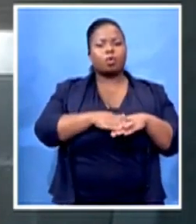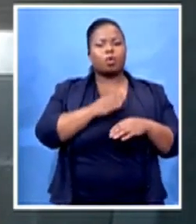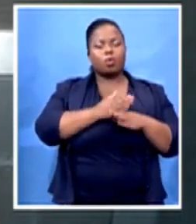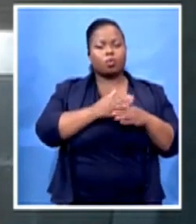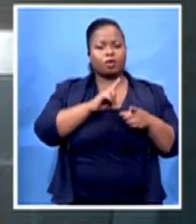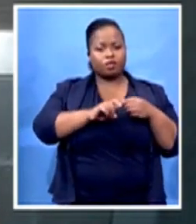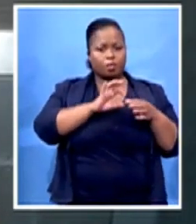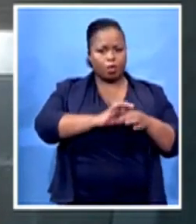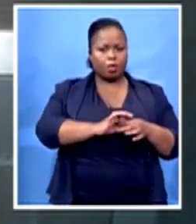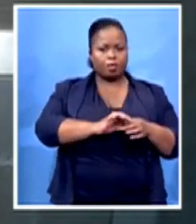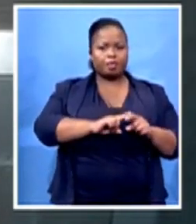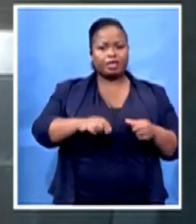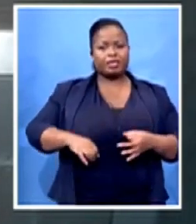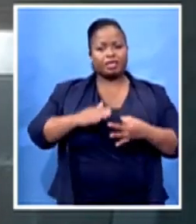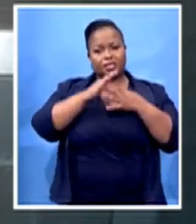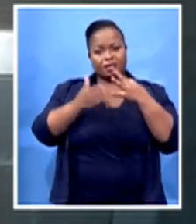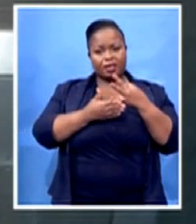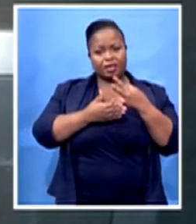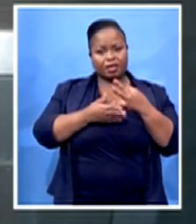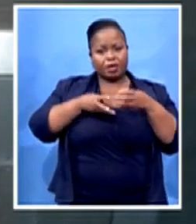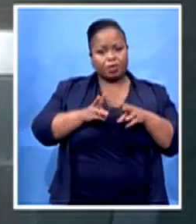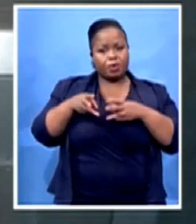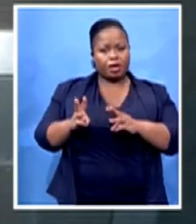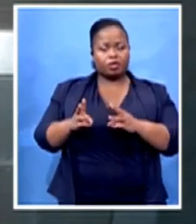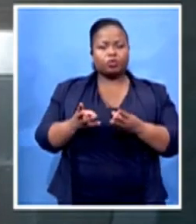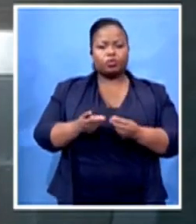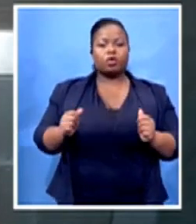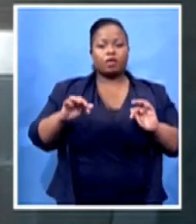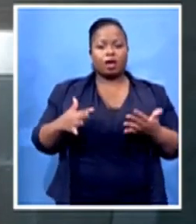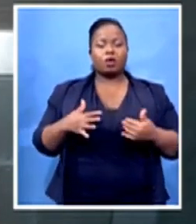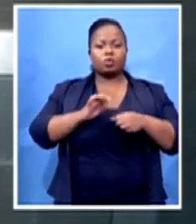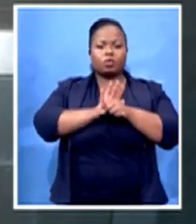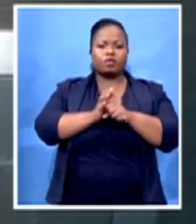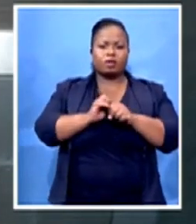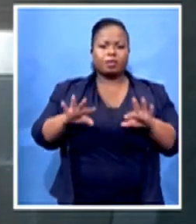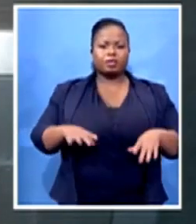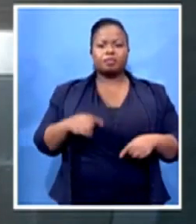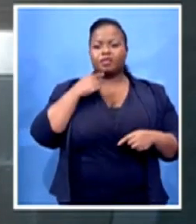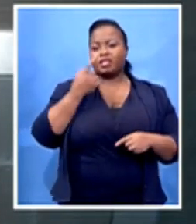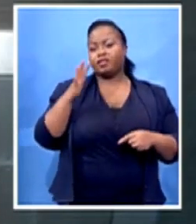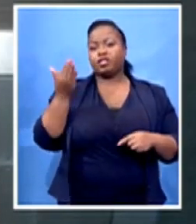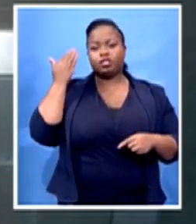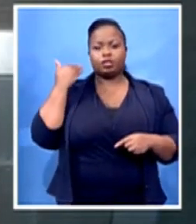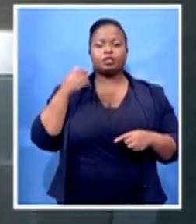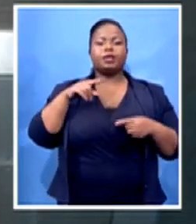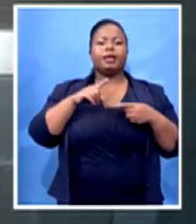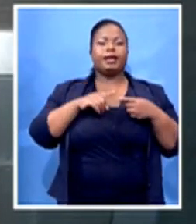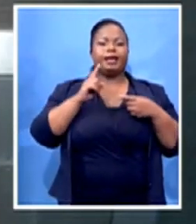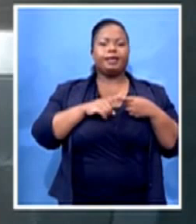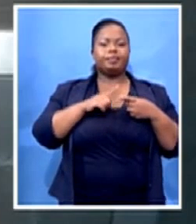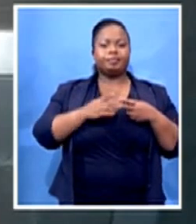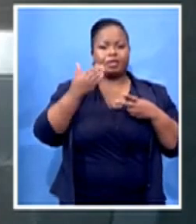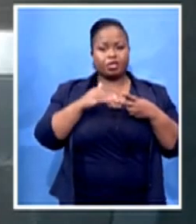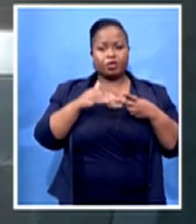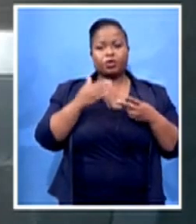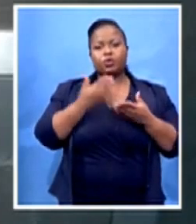and the COVID-19 solutions that we are offering, and I mentioned one of them, Cisco Umbrella, you could take advantage of that right now,